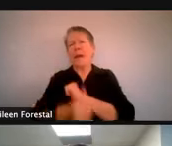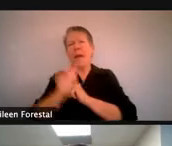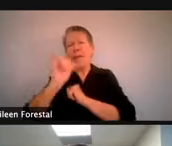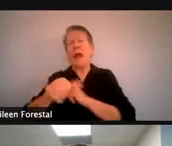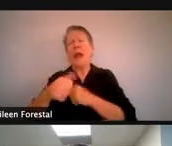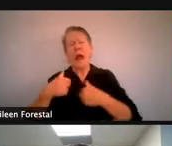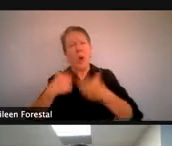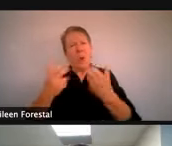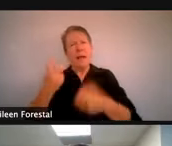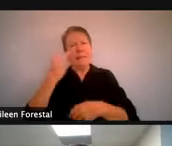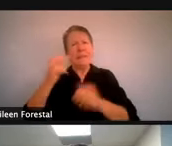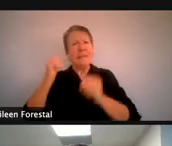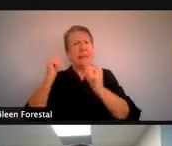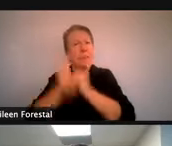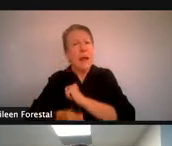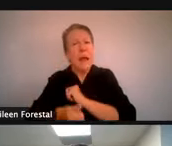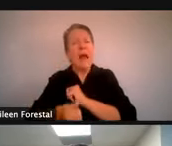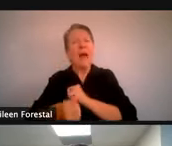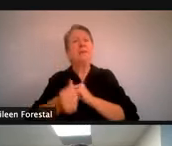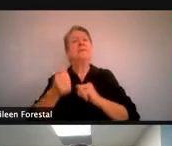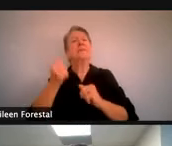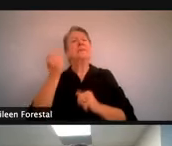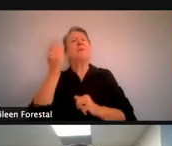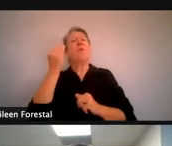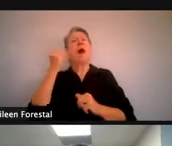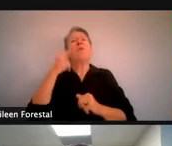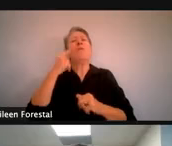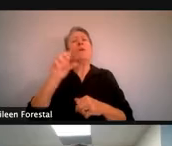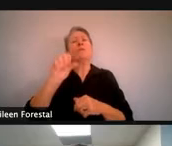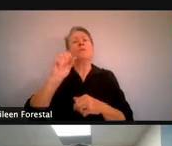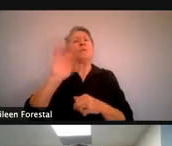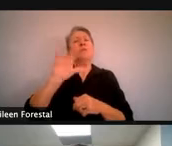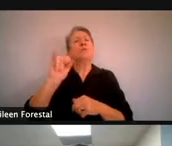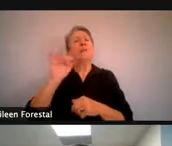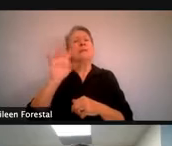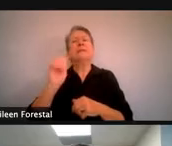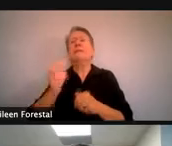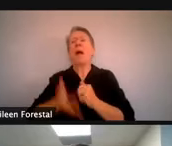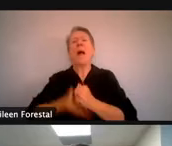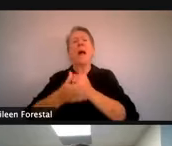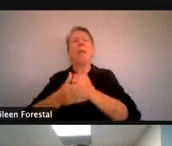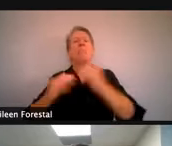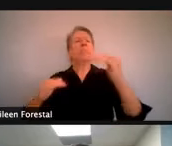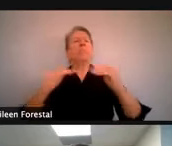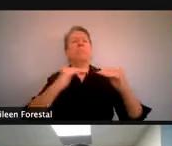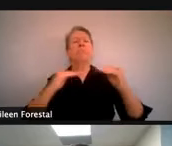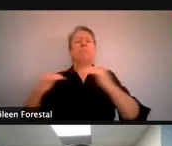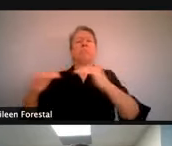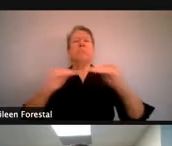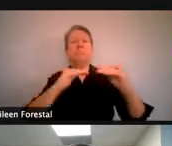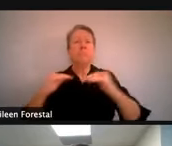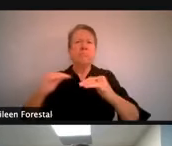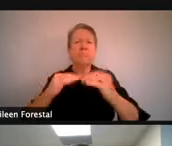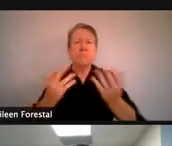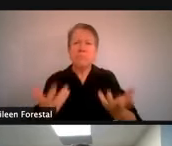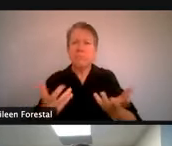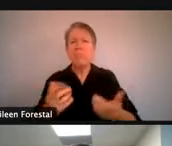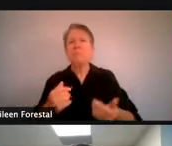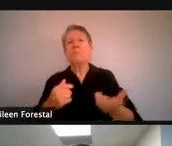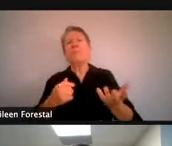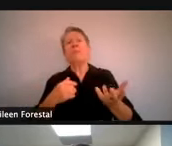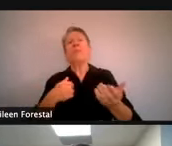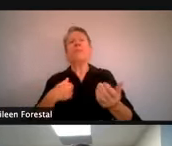legislation, I would guess, I don't comment typically about legislation enabling or otherwise, but I would expect that the